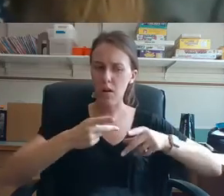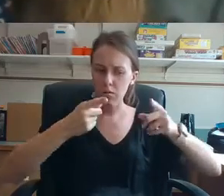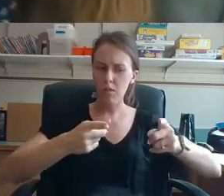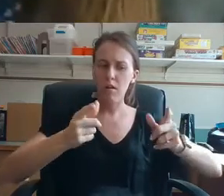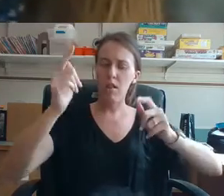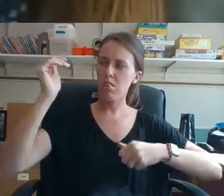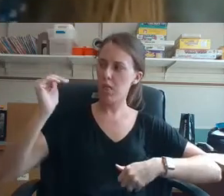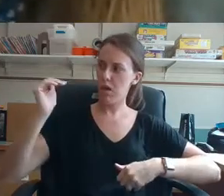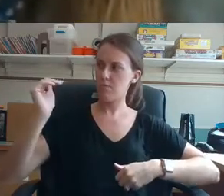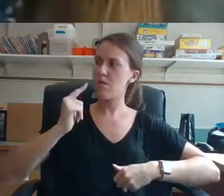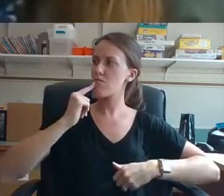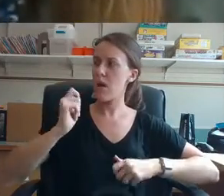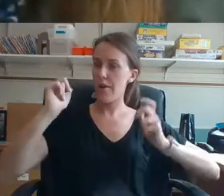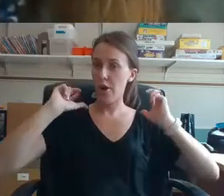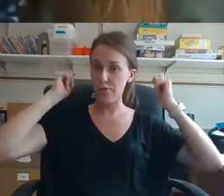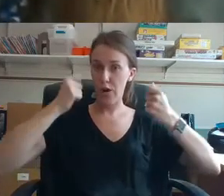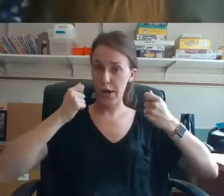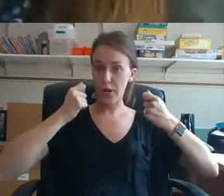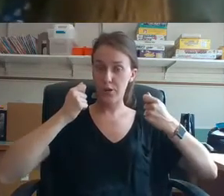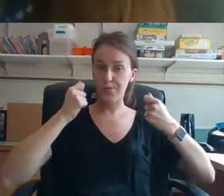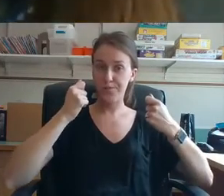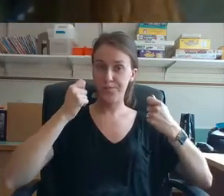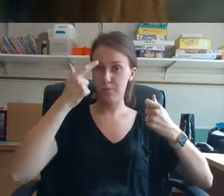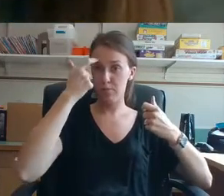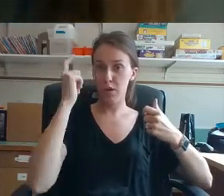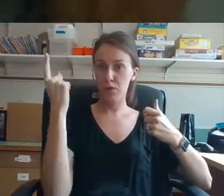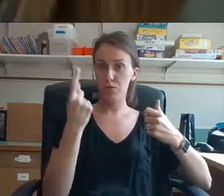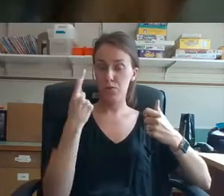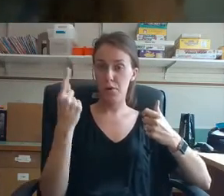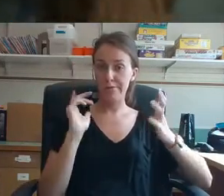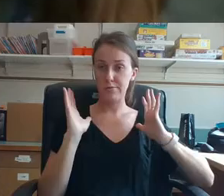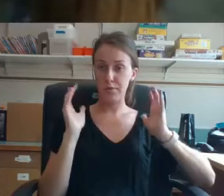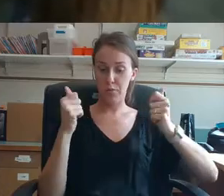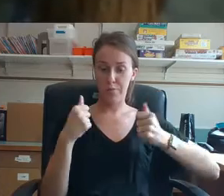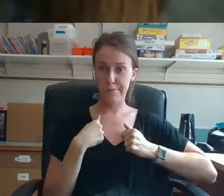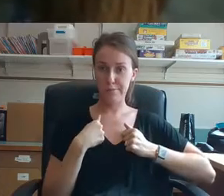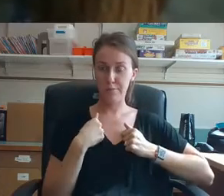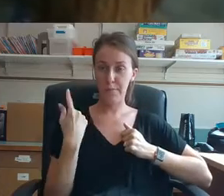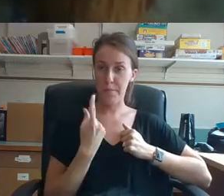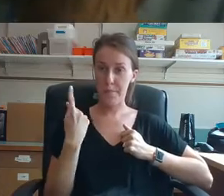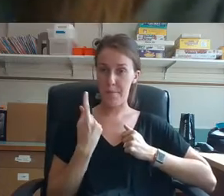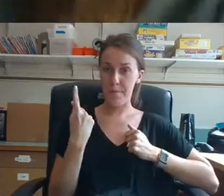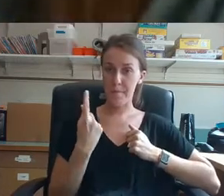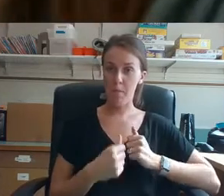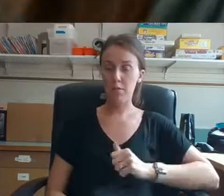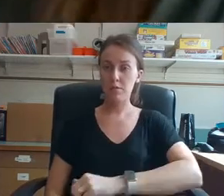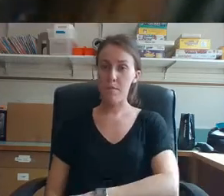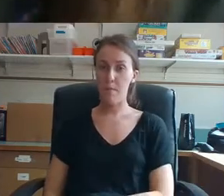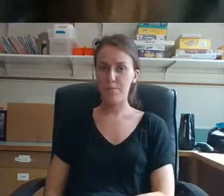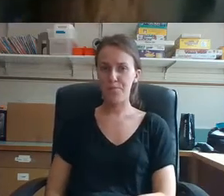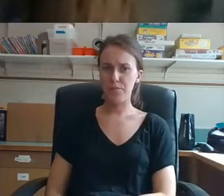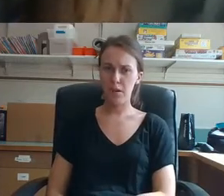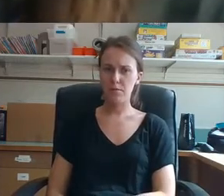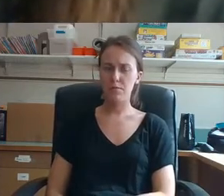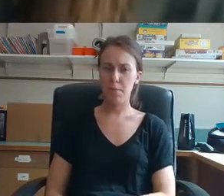a nickname called Little Red Riding Hood because she always wore her red hood and cape.